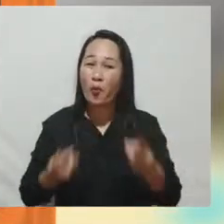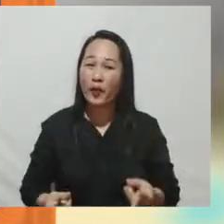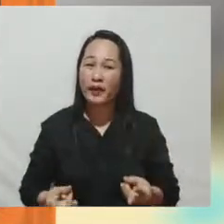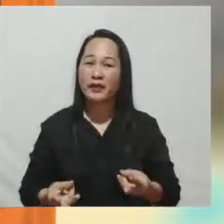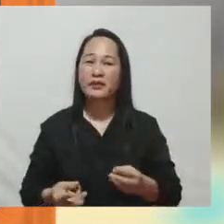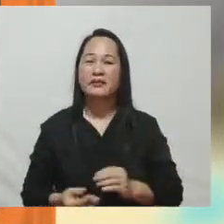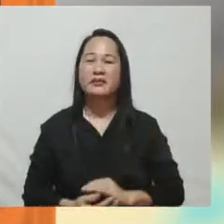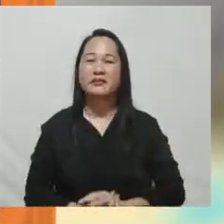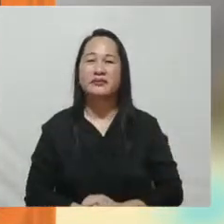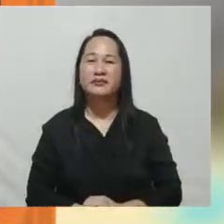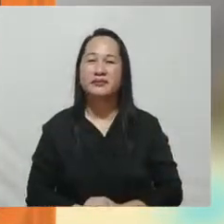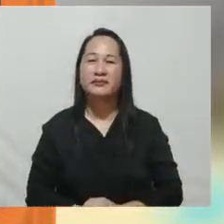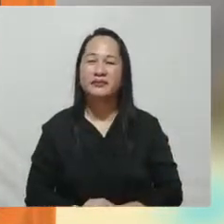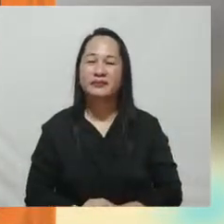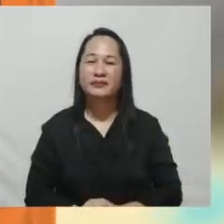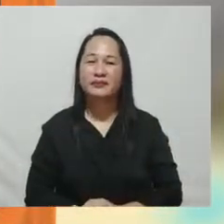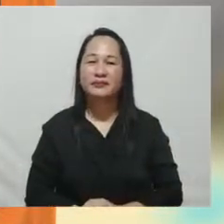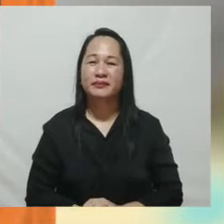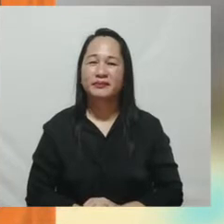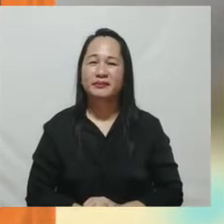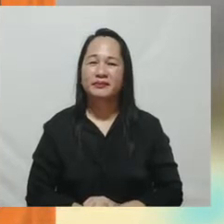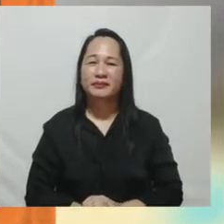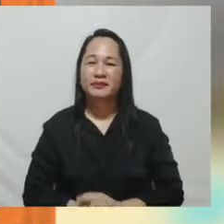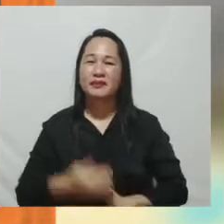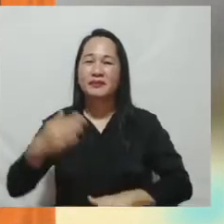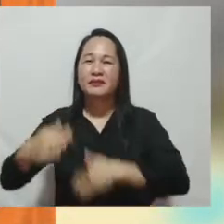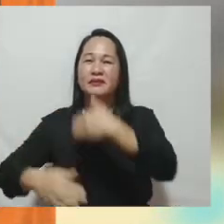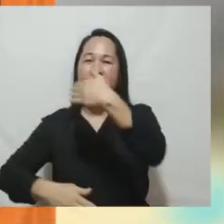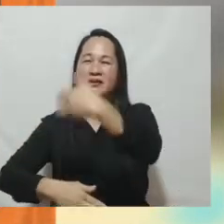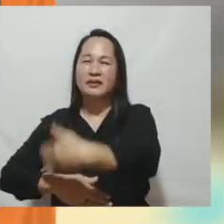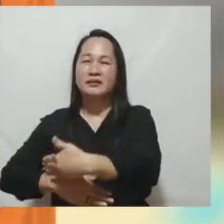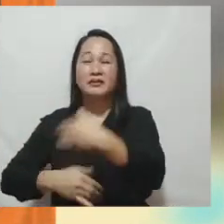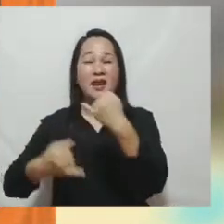Wait. Here is the last one.